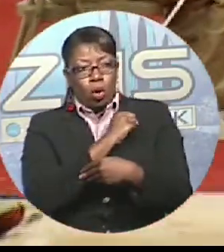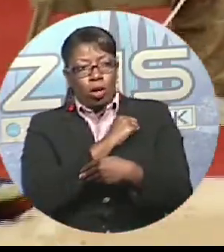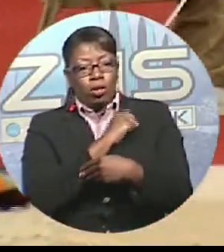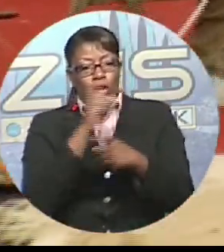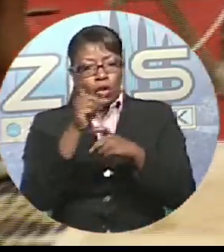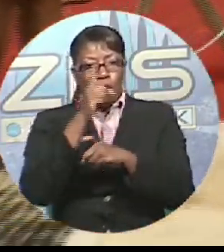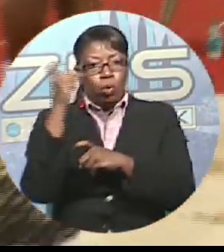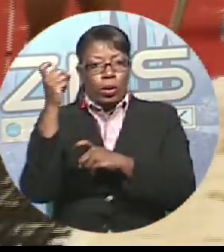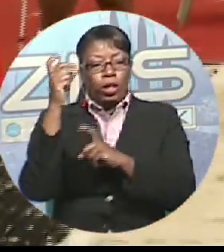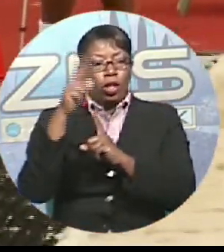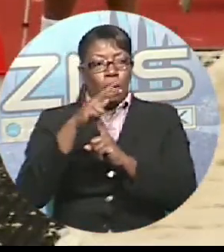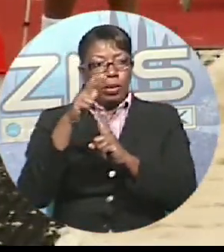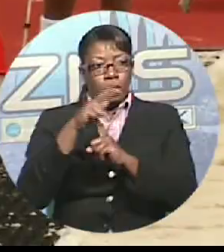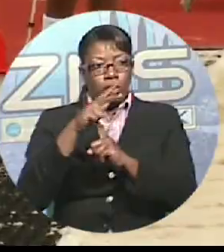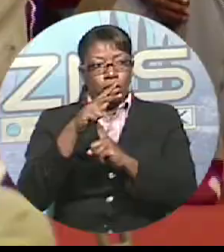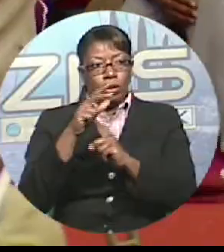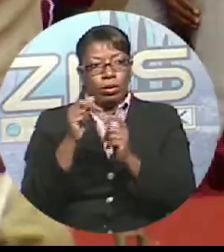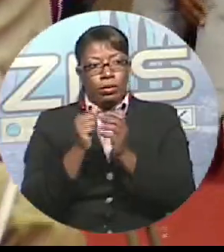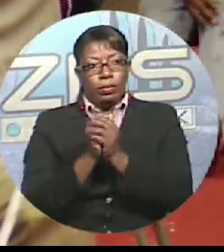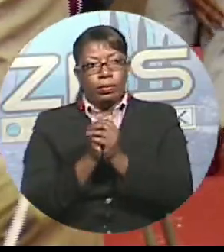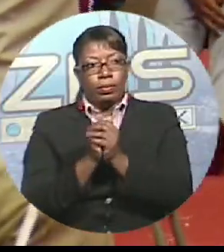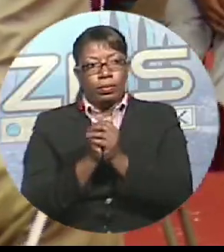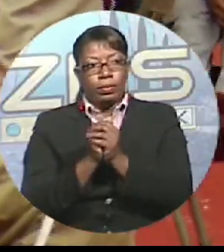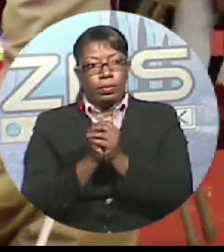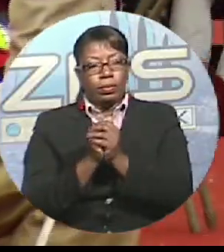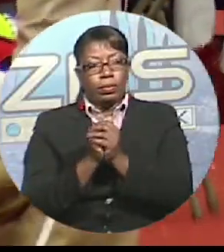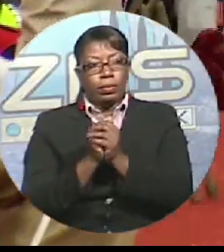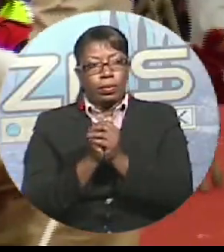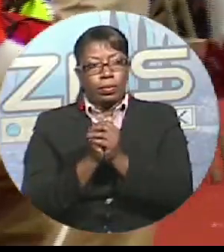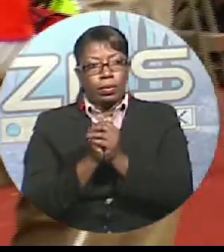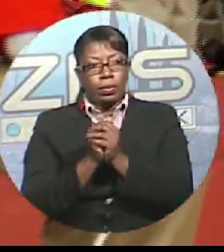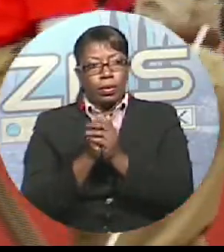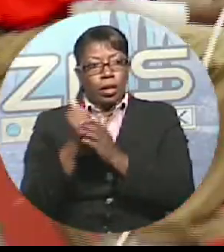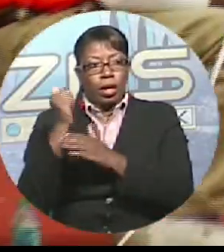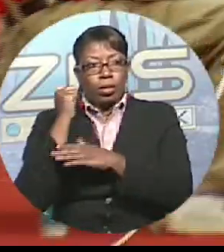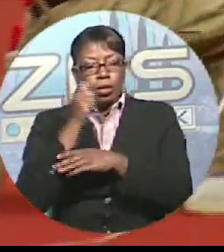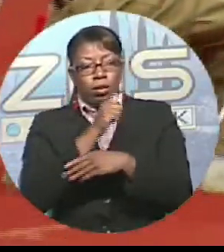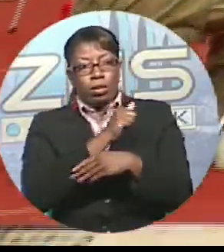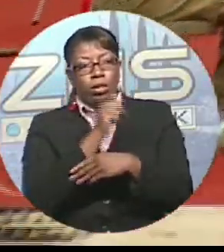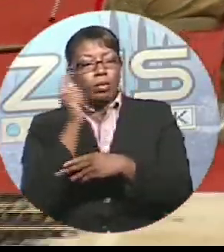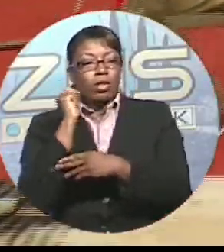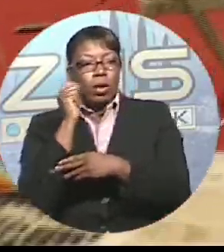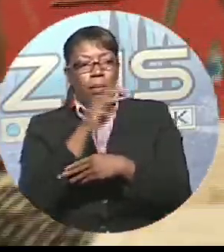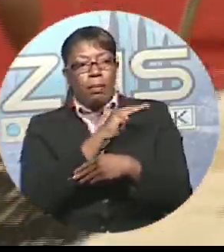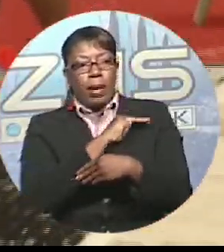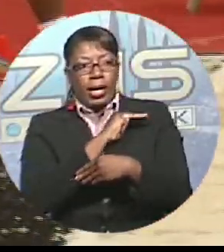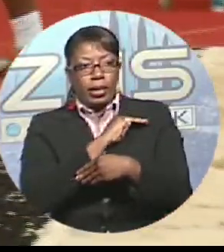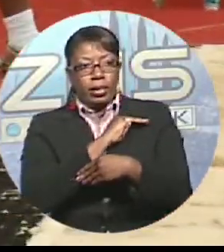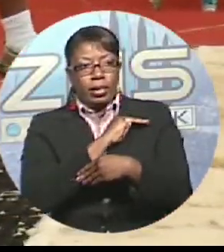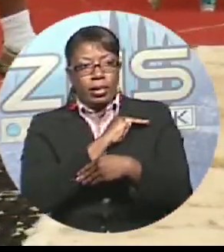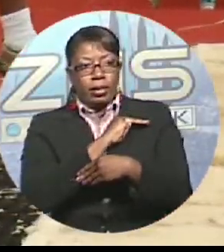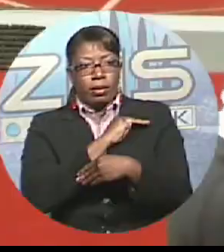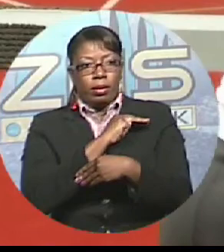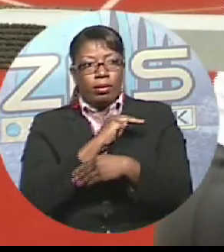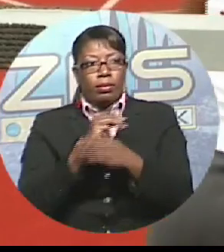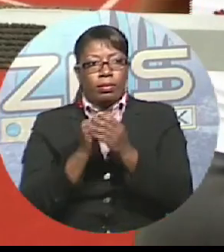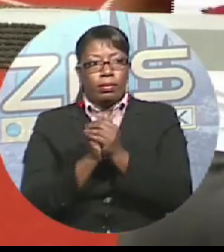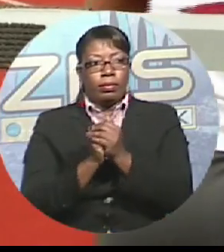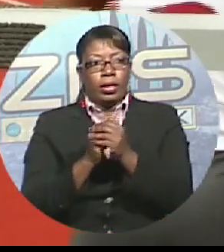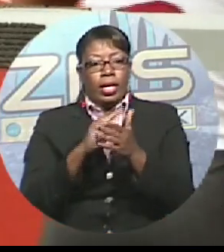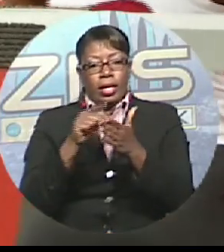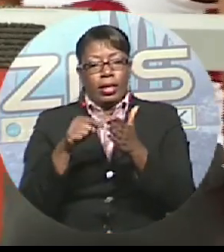leap of 21 feet 8 inches. Arkansas and Andros native Tamara Myers fourth, 19 feet 6. This